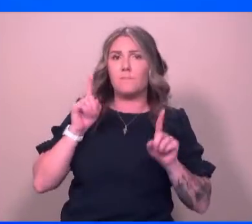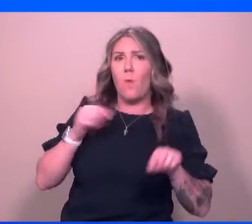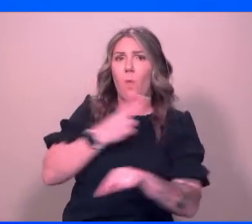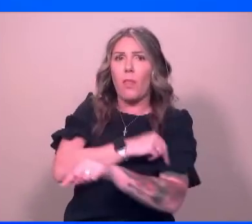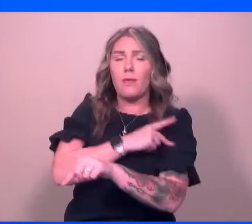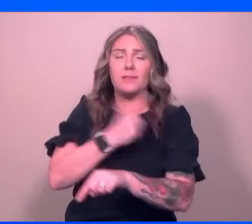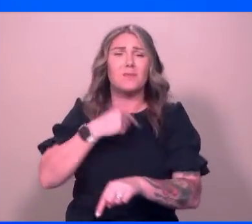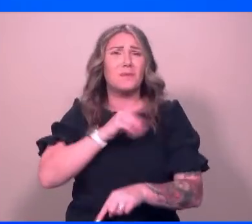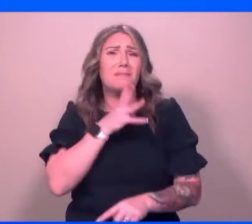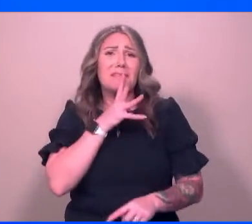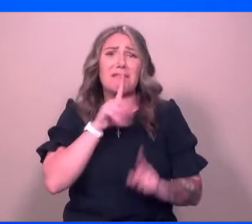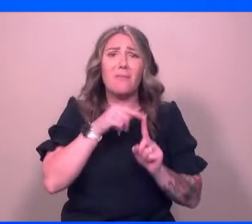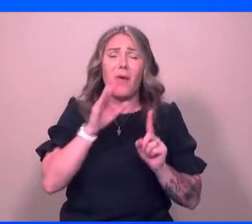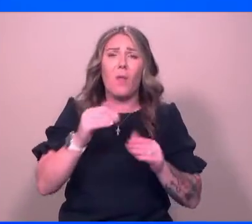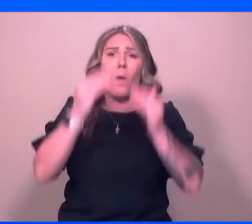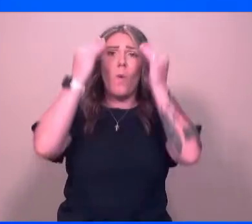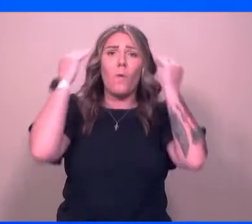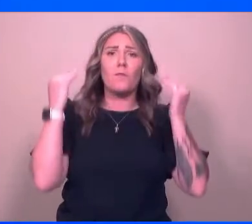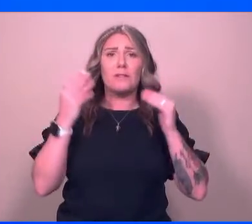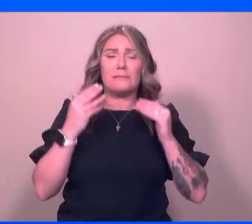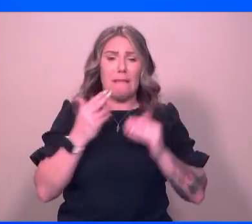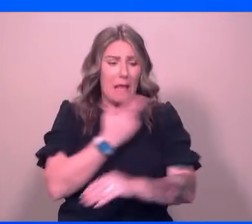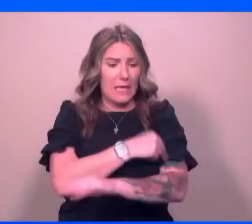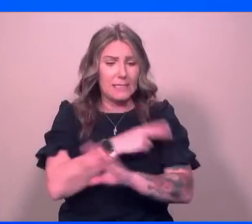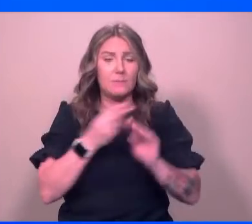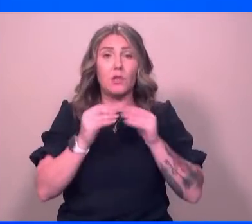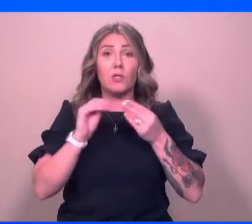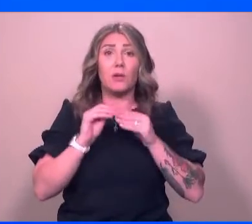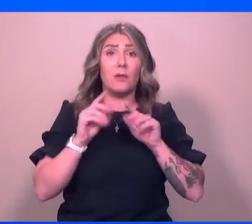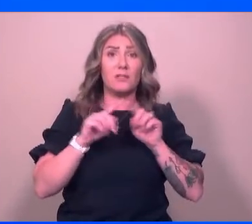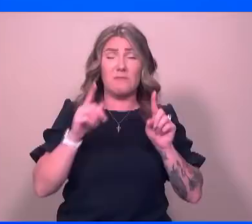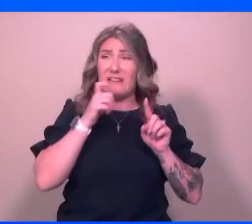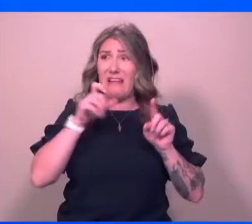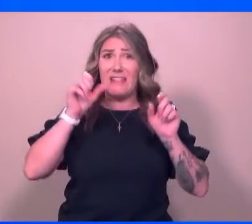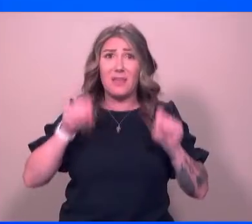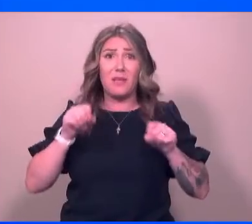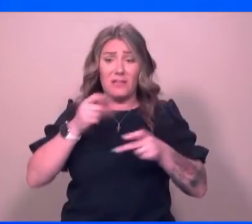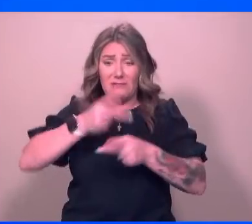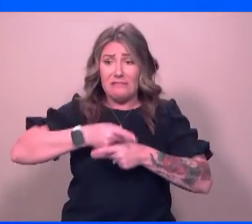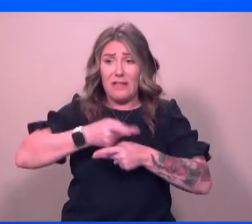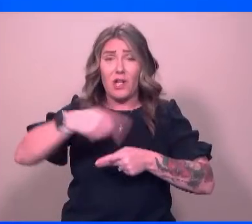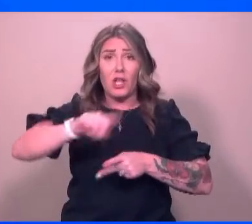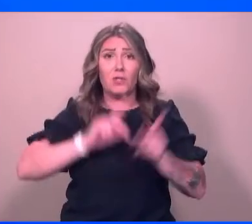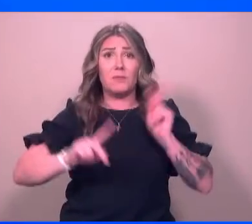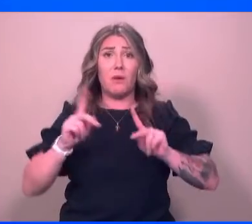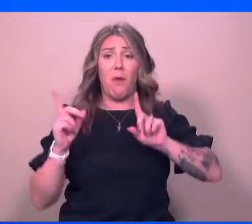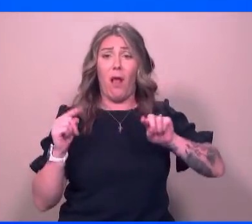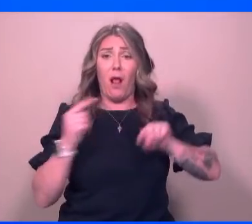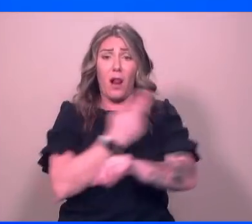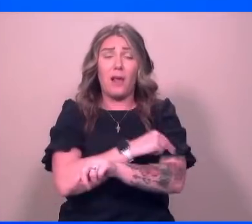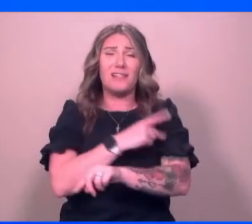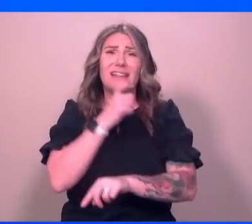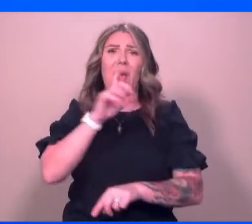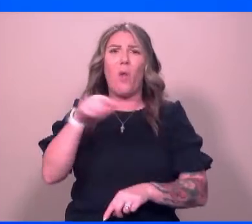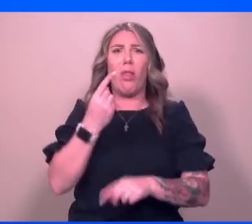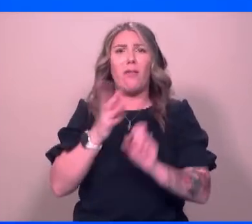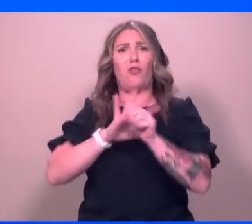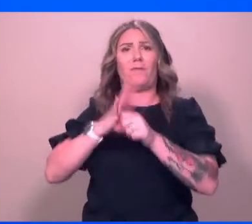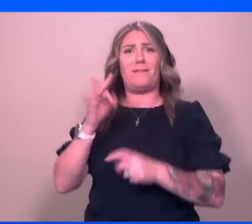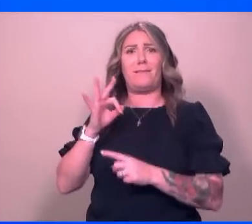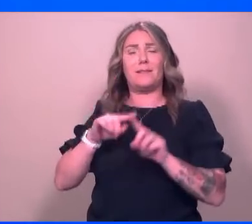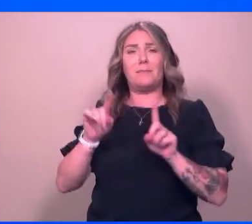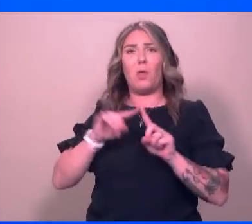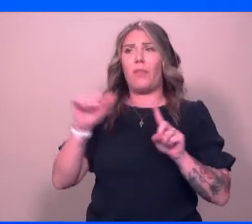we've been talking about, is these overwhelming hospital numbers, but the inability to take care of those people that come to the hospital, not just with COVID, but those